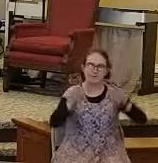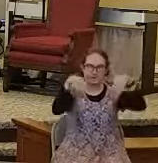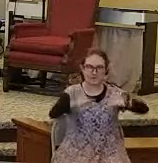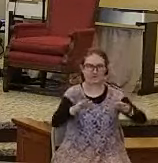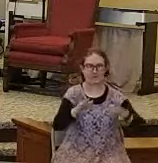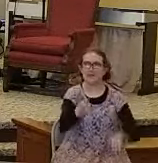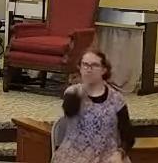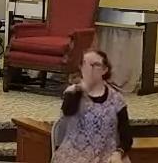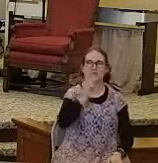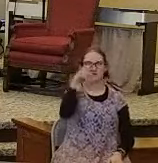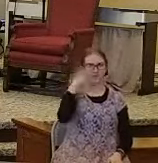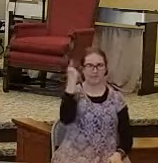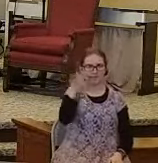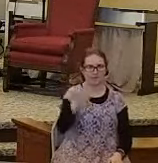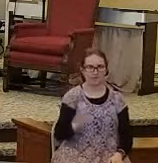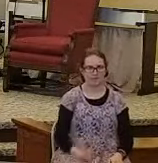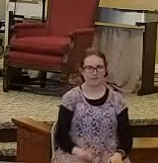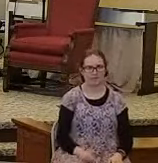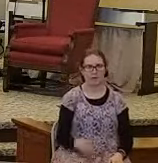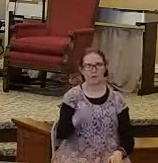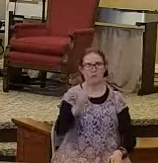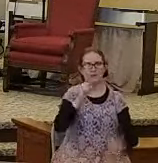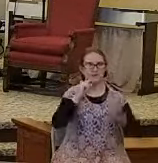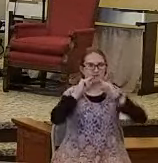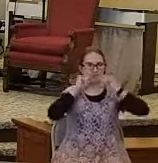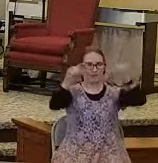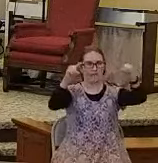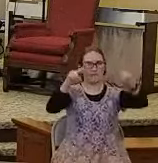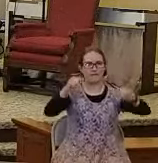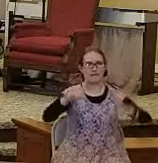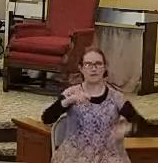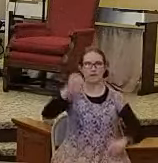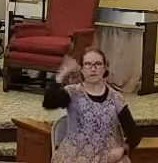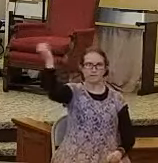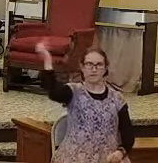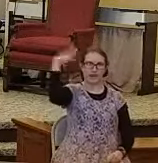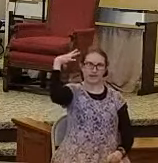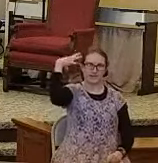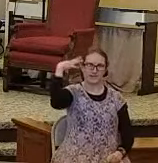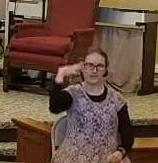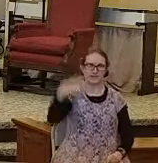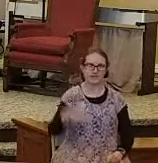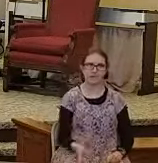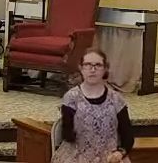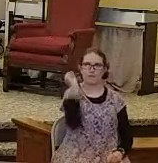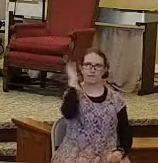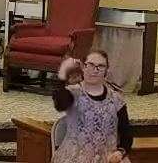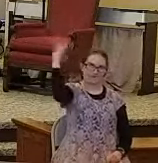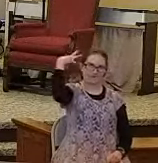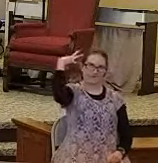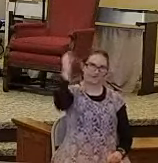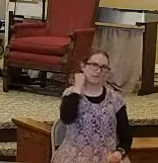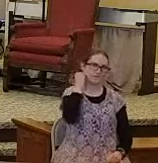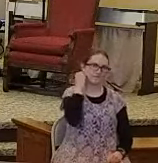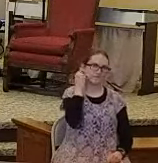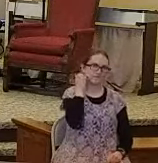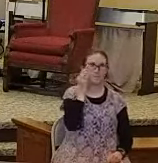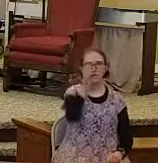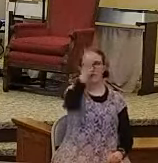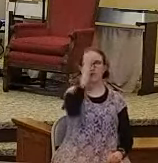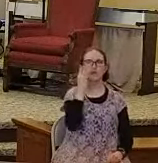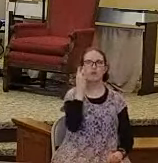And God said, amen, He spoke it, and said, Let there be light, and there was light.